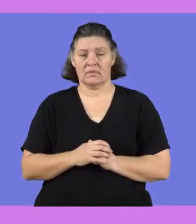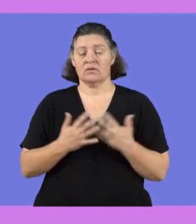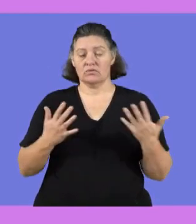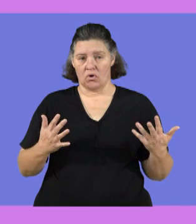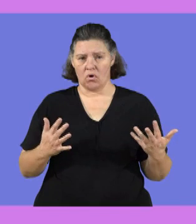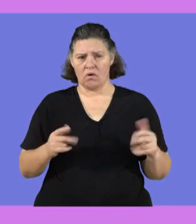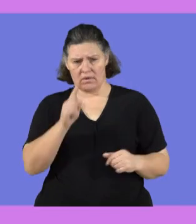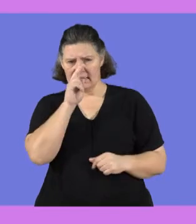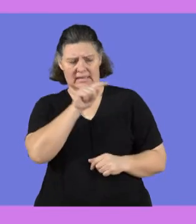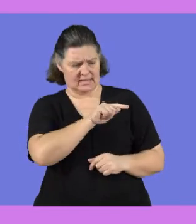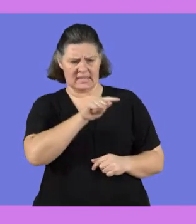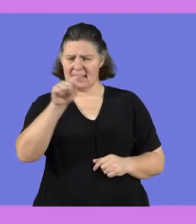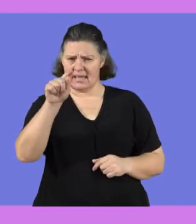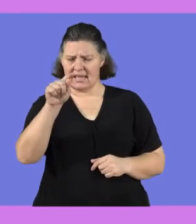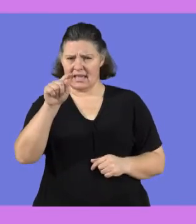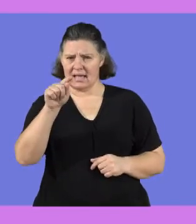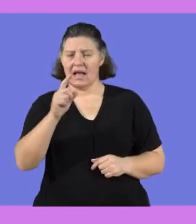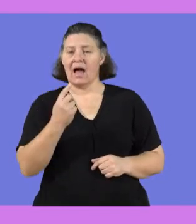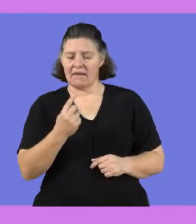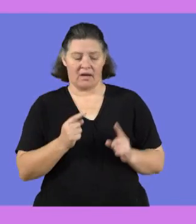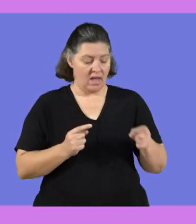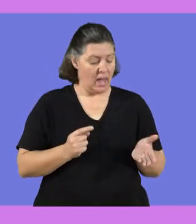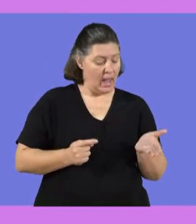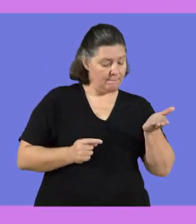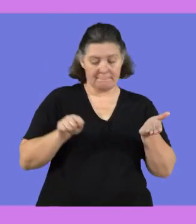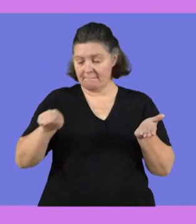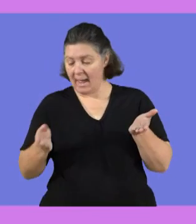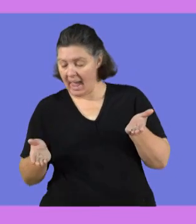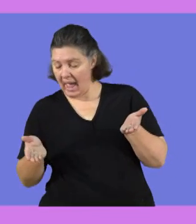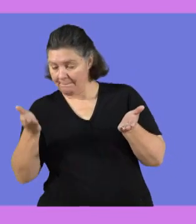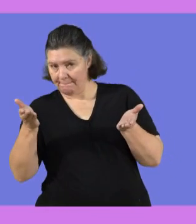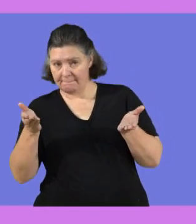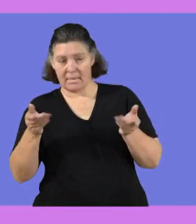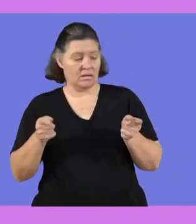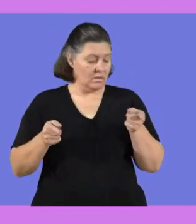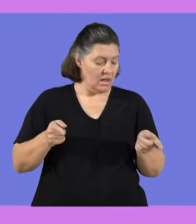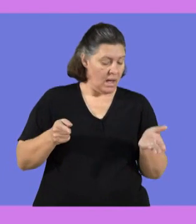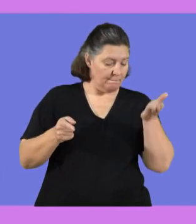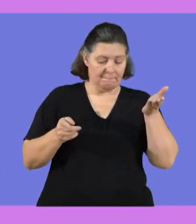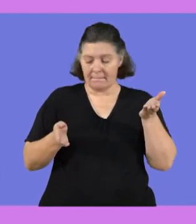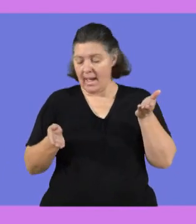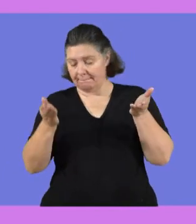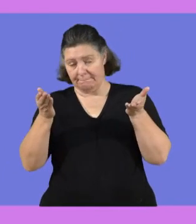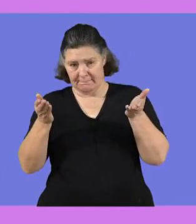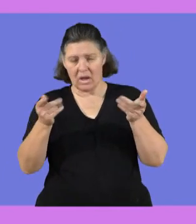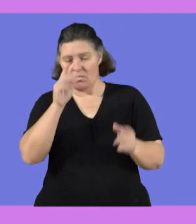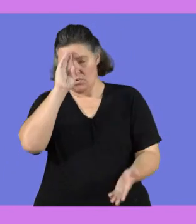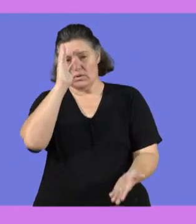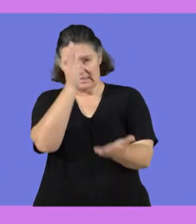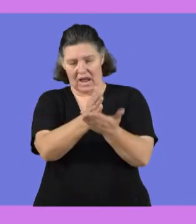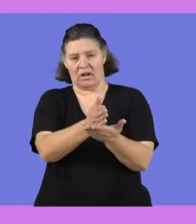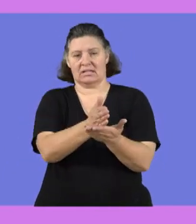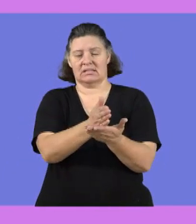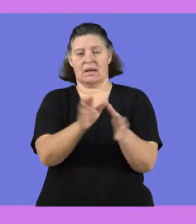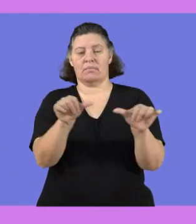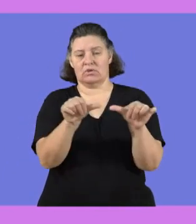450. This is your point. So by mere fact of saying when one variable increases, the other one increases as well, we